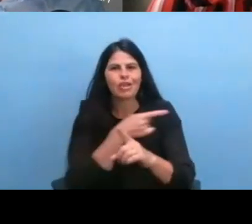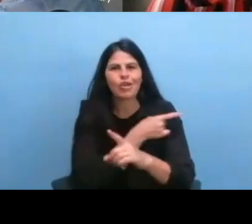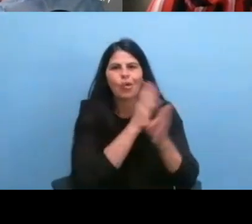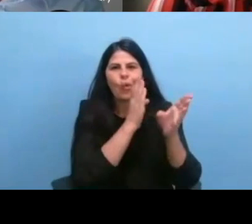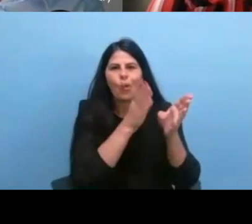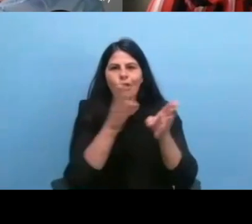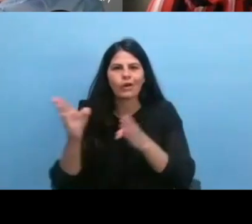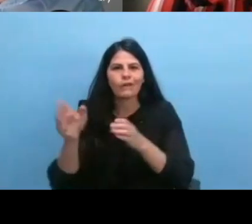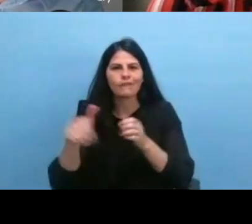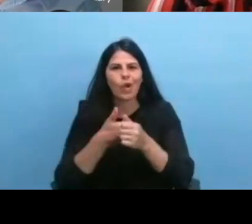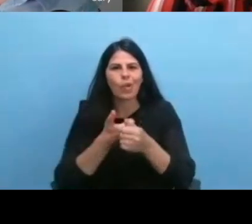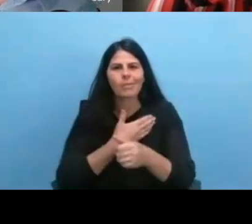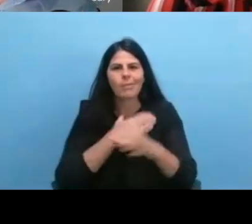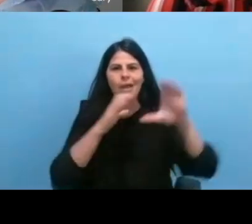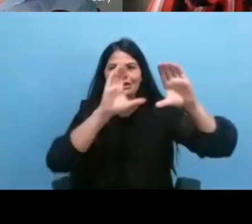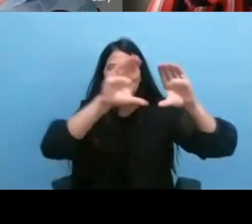down.